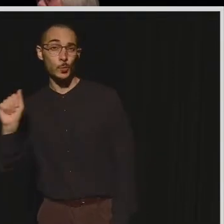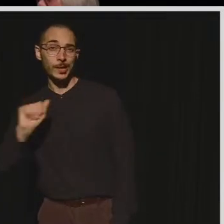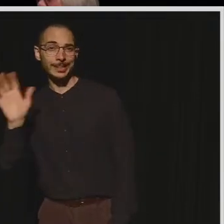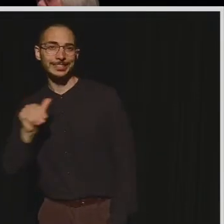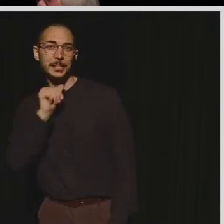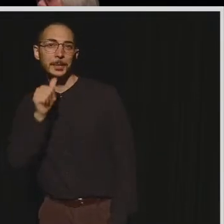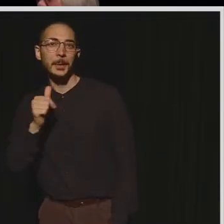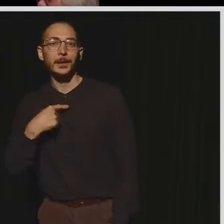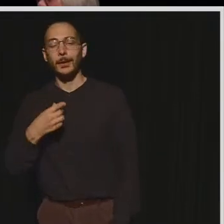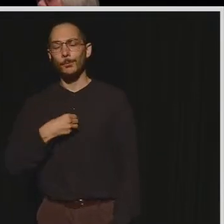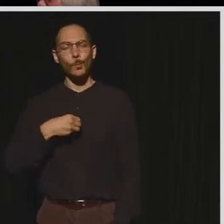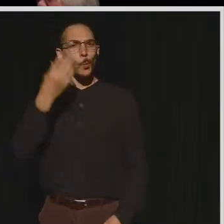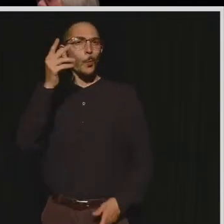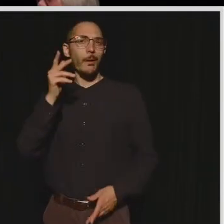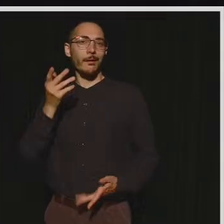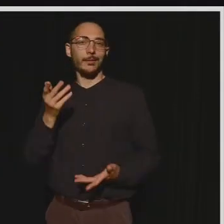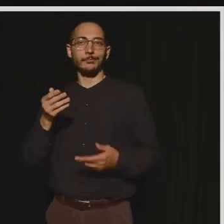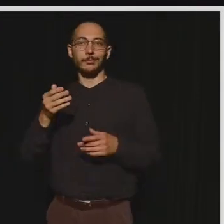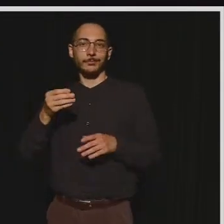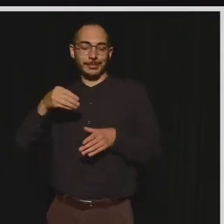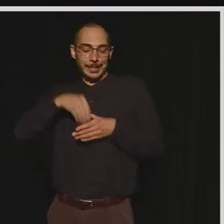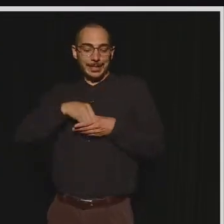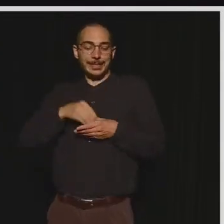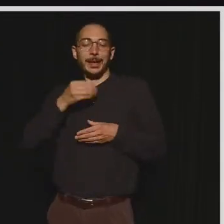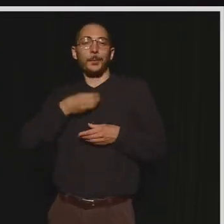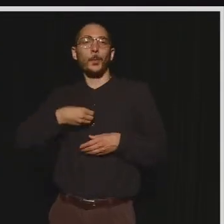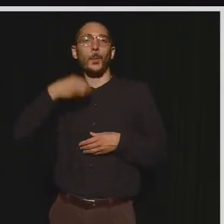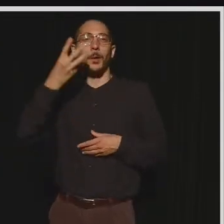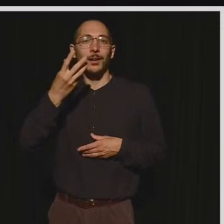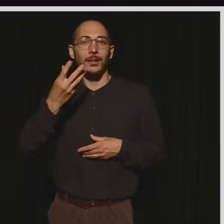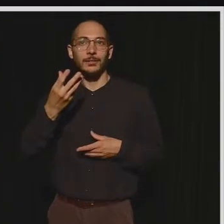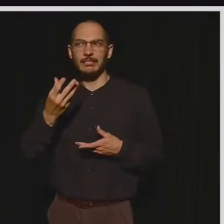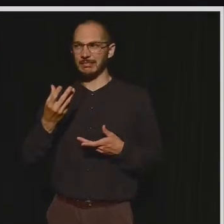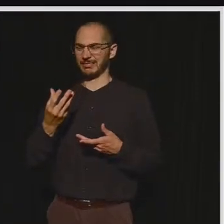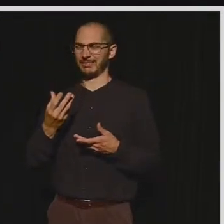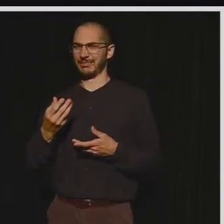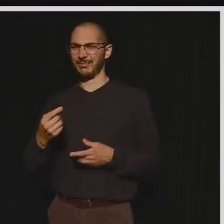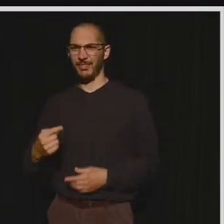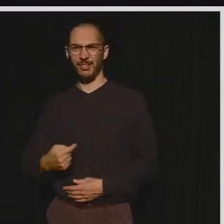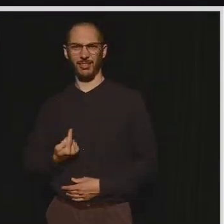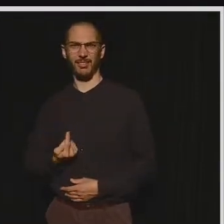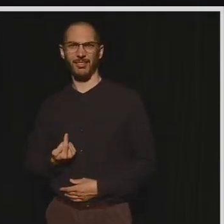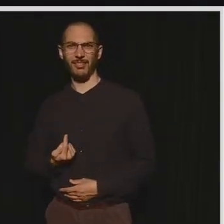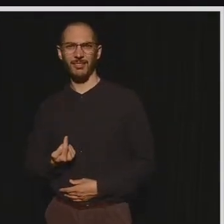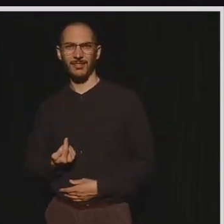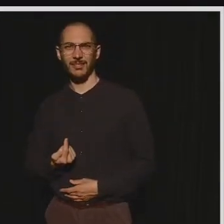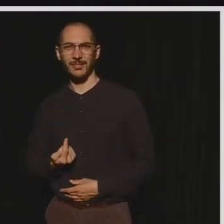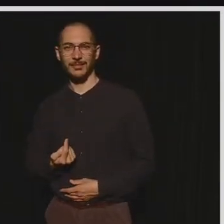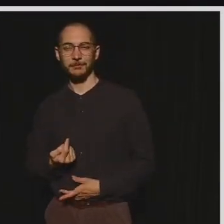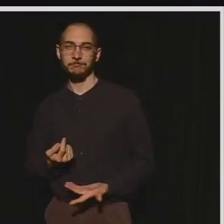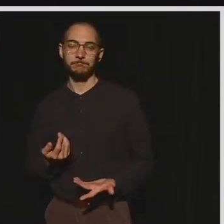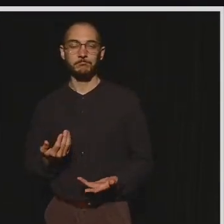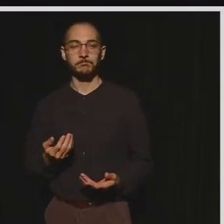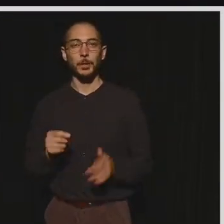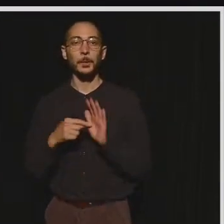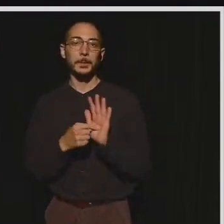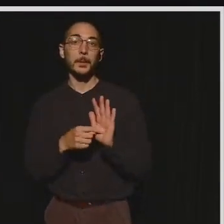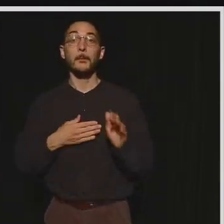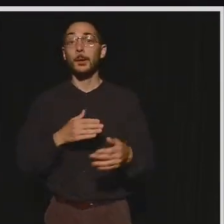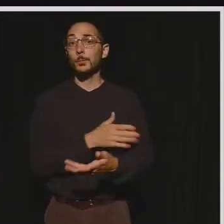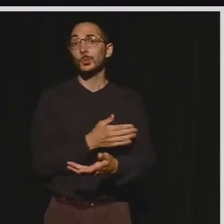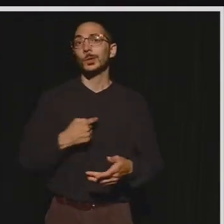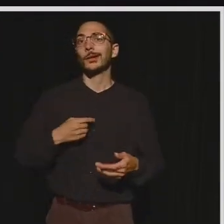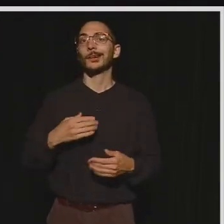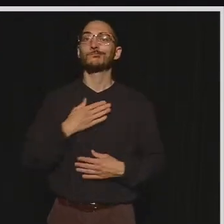sure, I listen to folk music with a lot of like, bluegrass and Americana, so like whenever I go to those concerts, I'm one of the only non-white people in that concert.